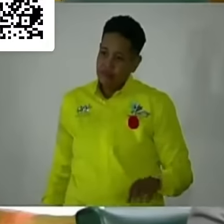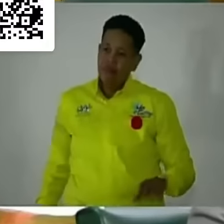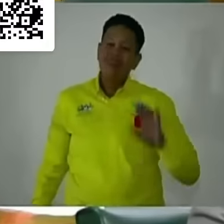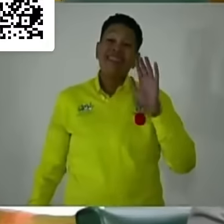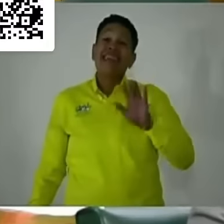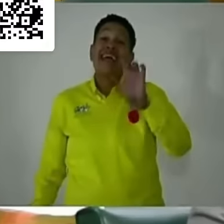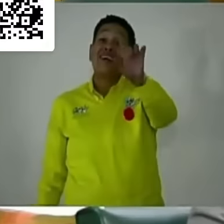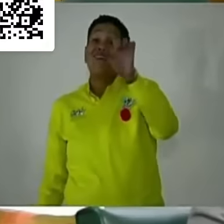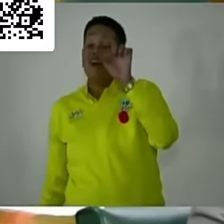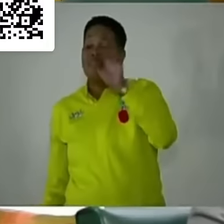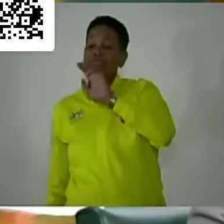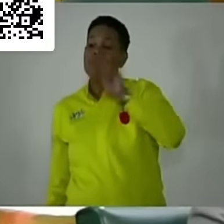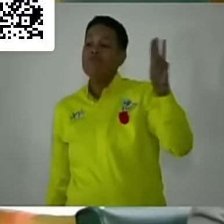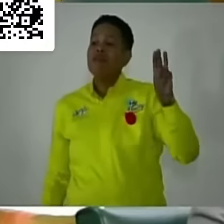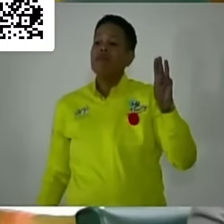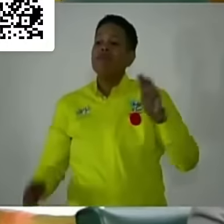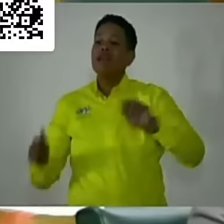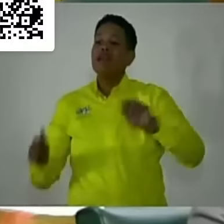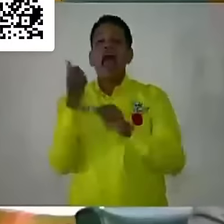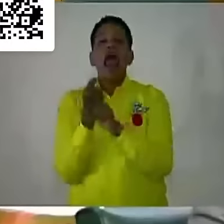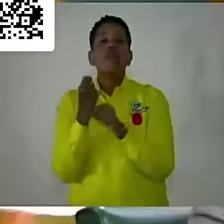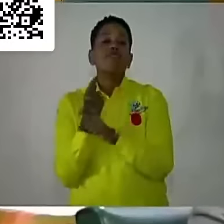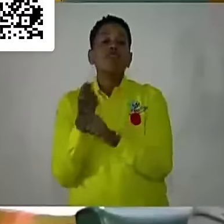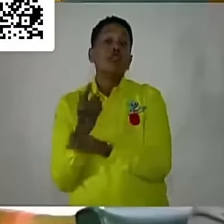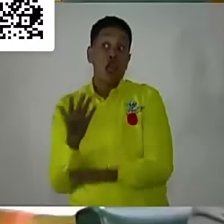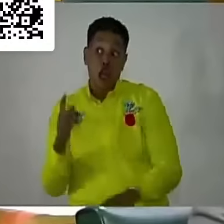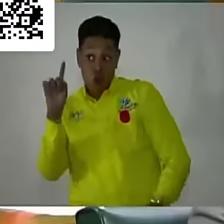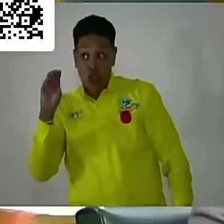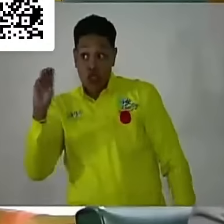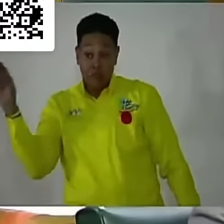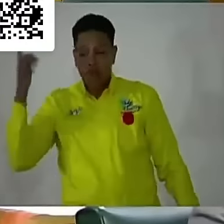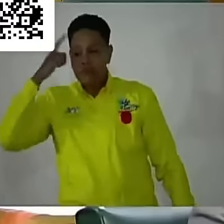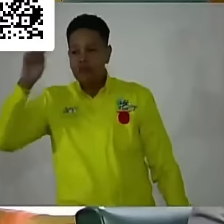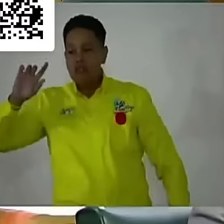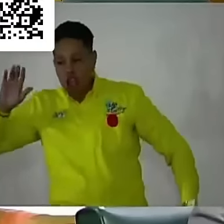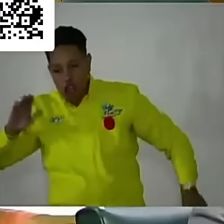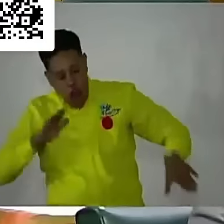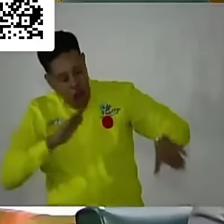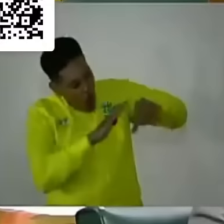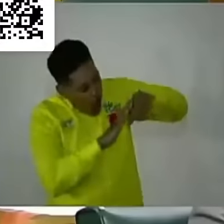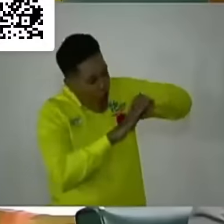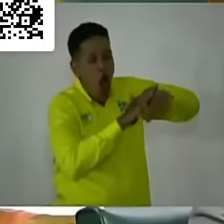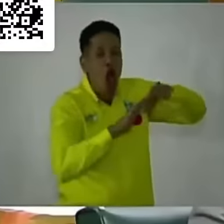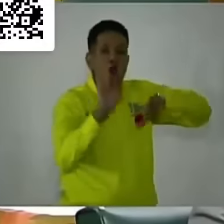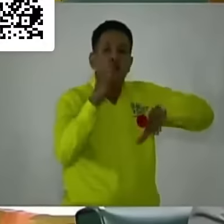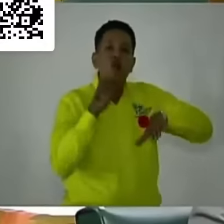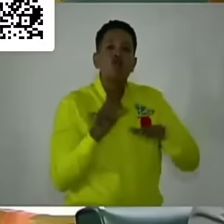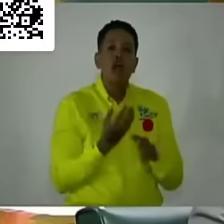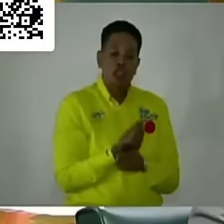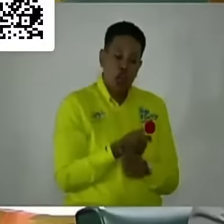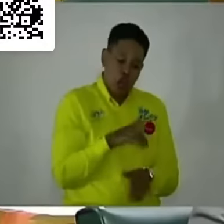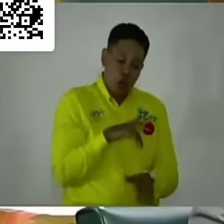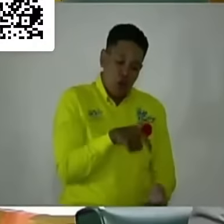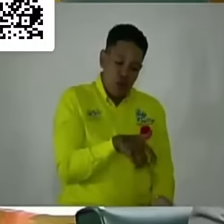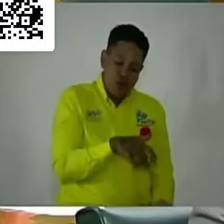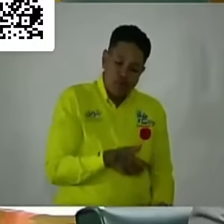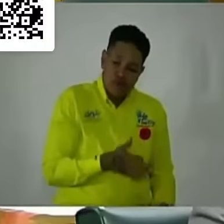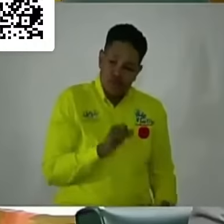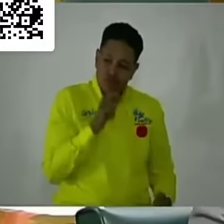$100 million per year for all the constituencies that